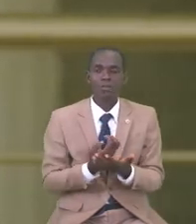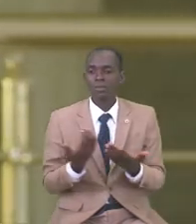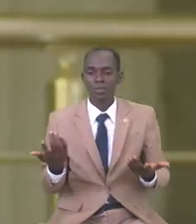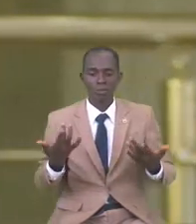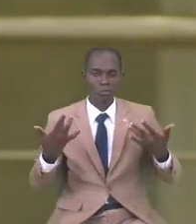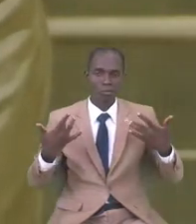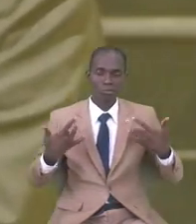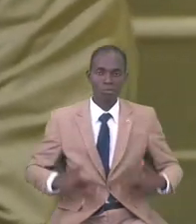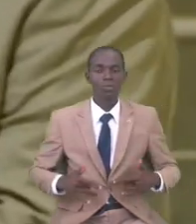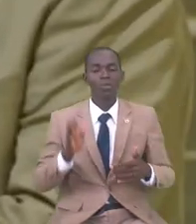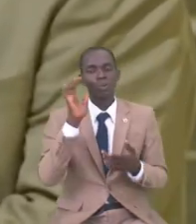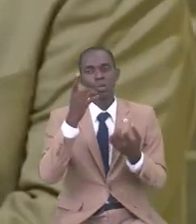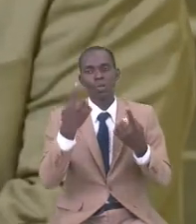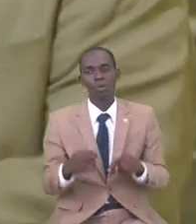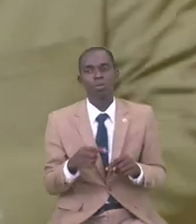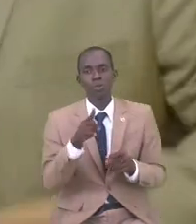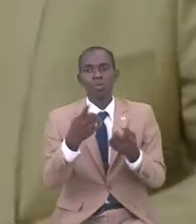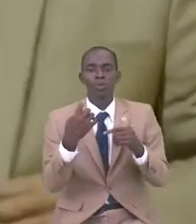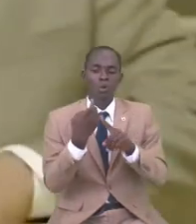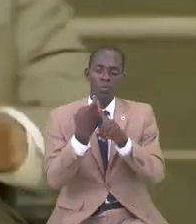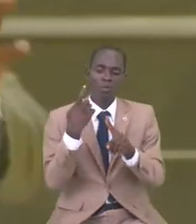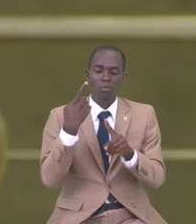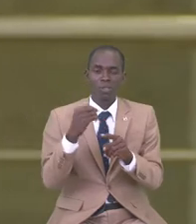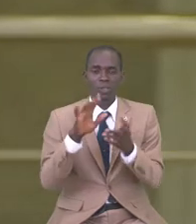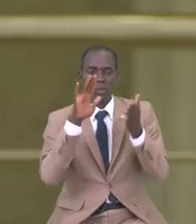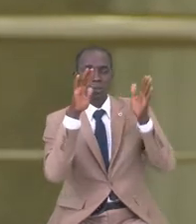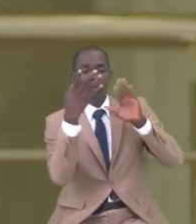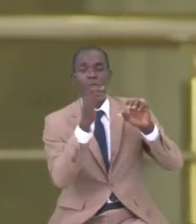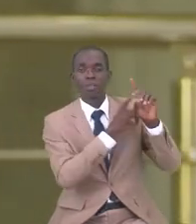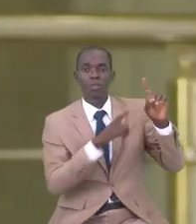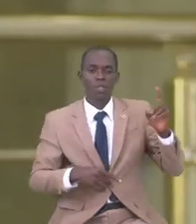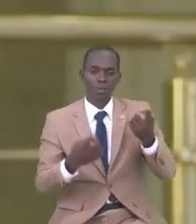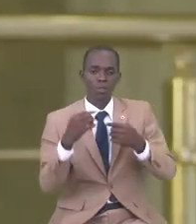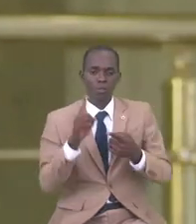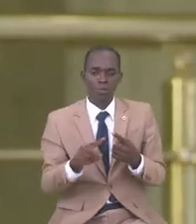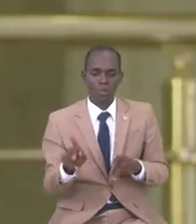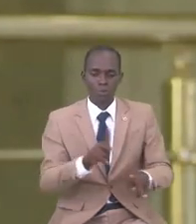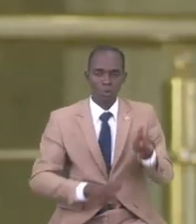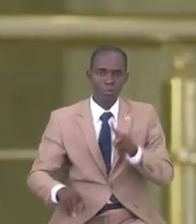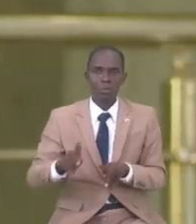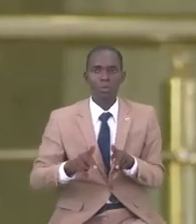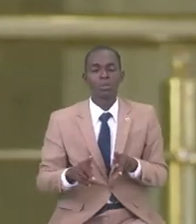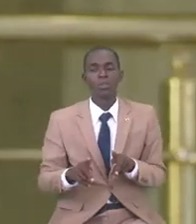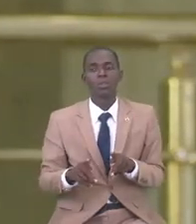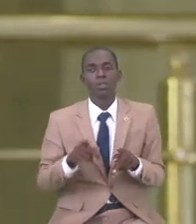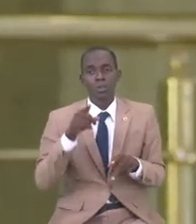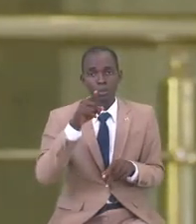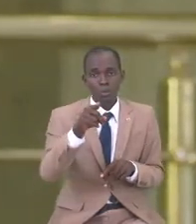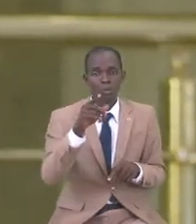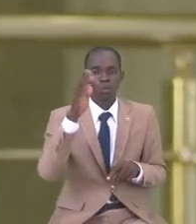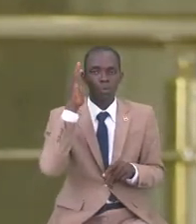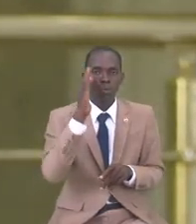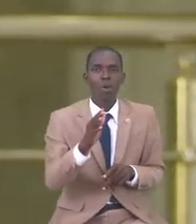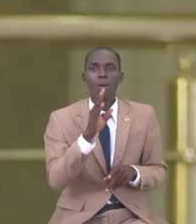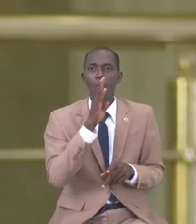come. You come from the presence of the Lord and you come to them. You will be